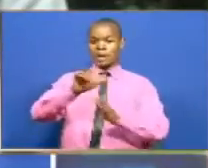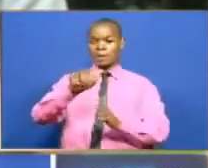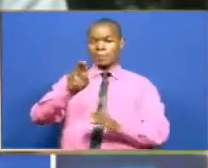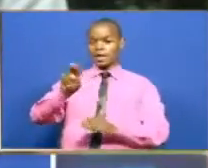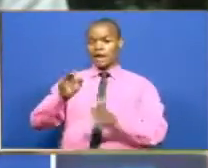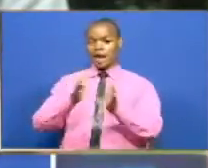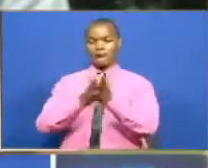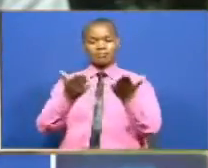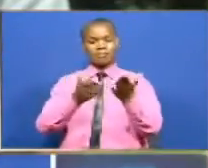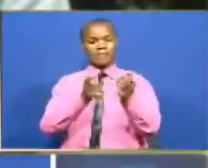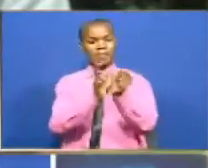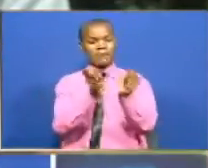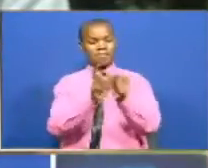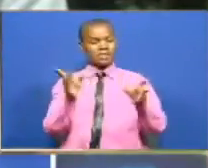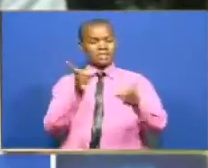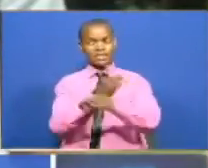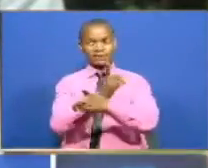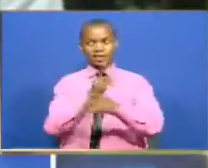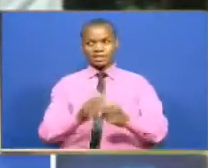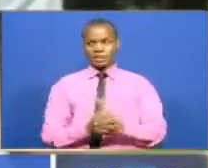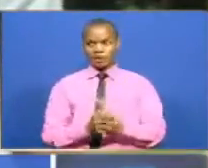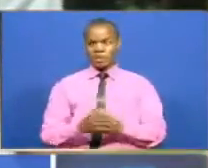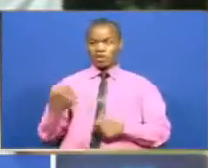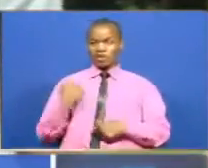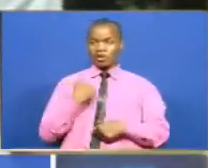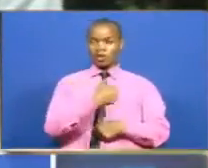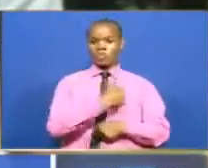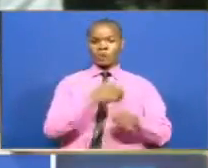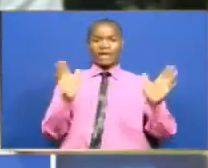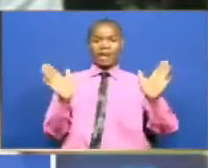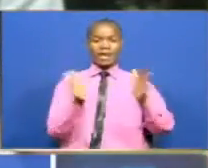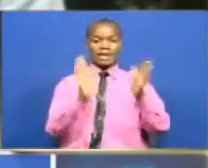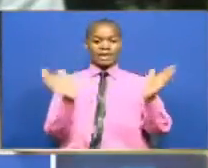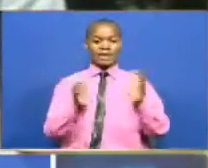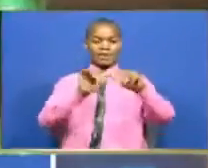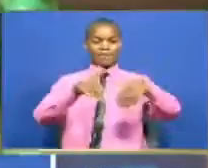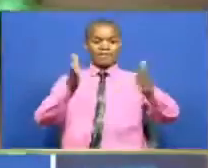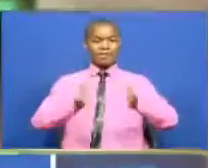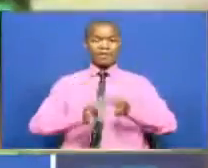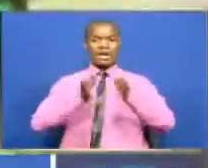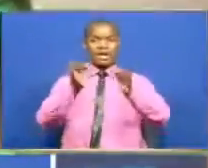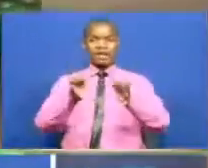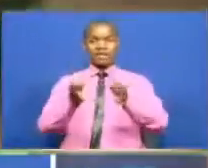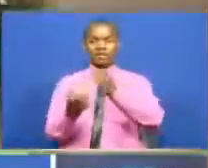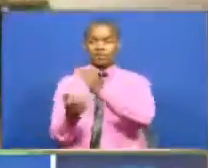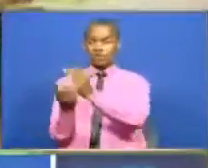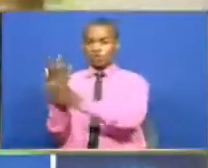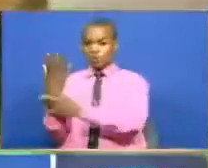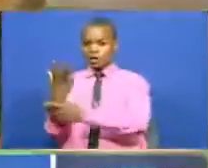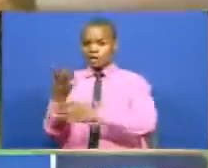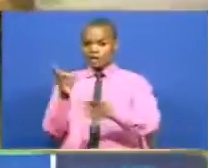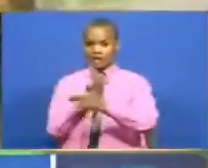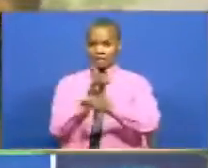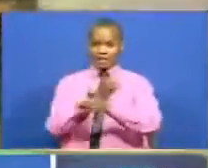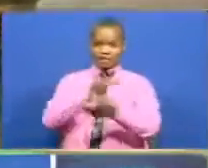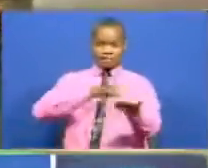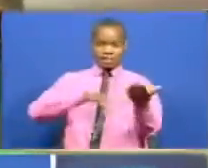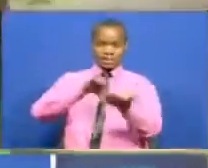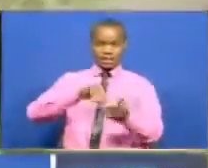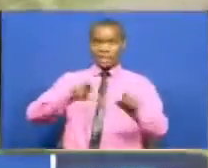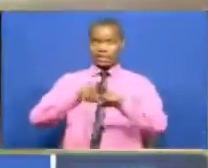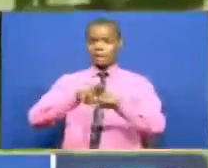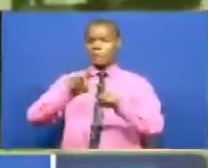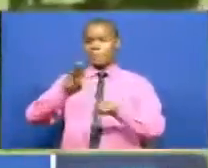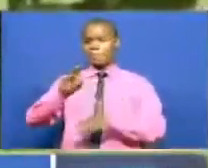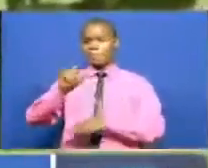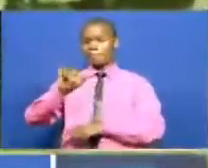So we are trying to encourage farmers, in addition to growing maize, can they grow other crops? With climate change, Maina says adoption of climate